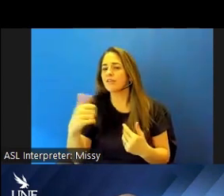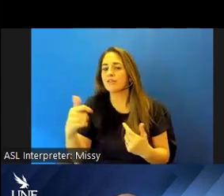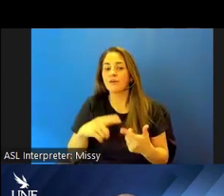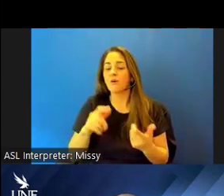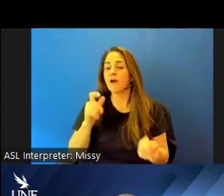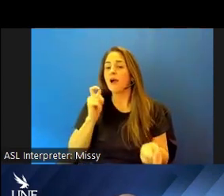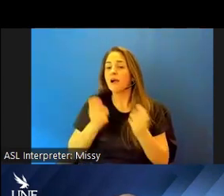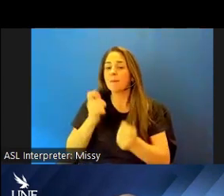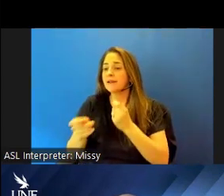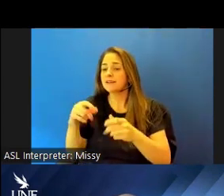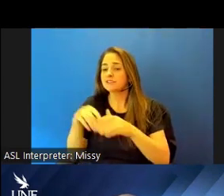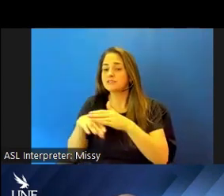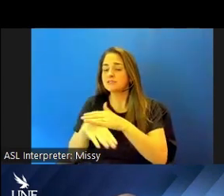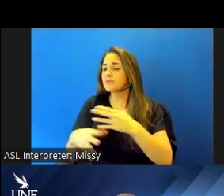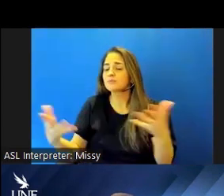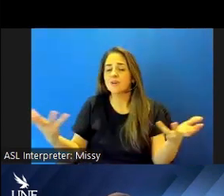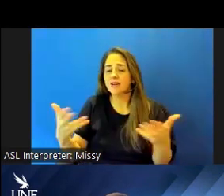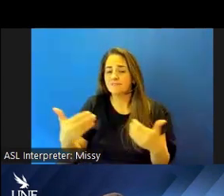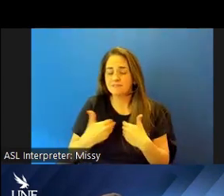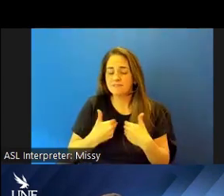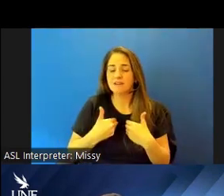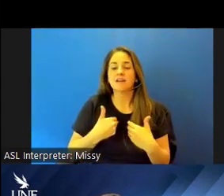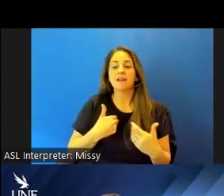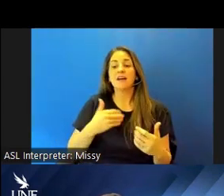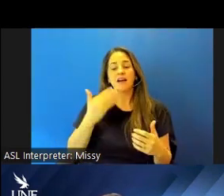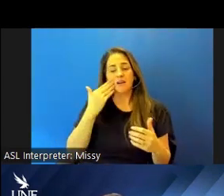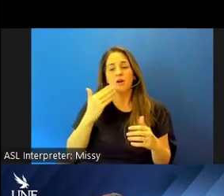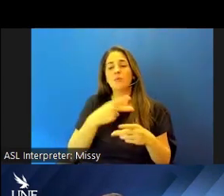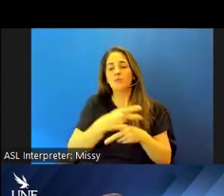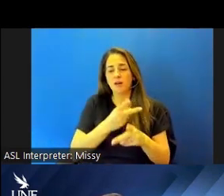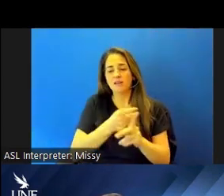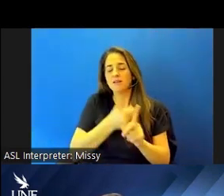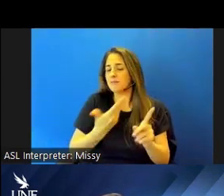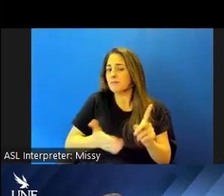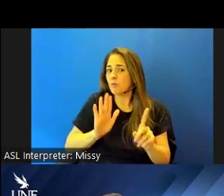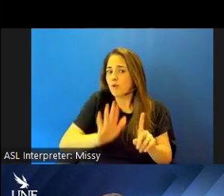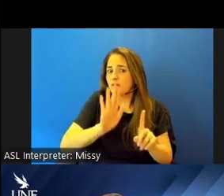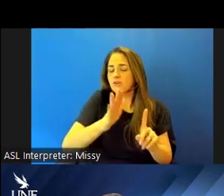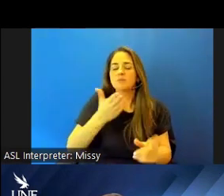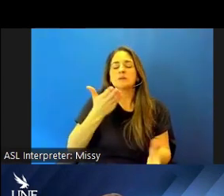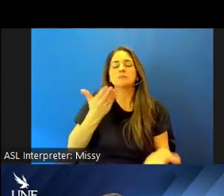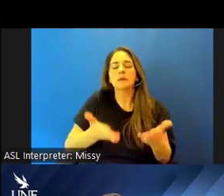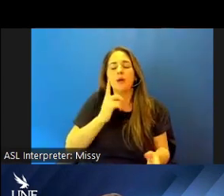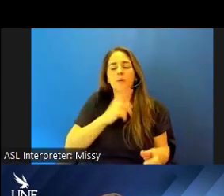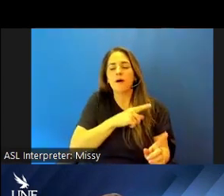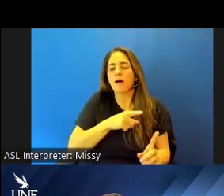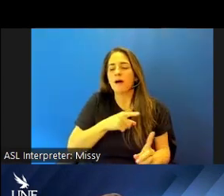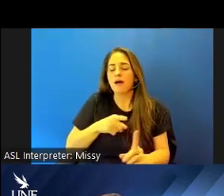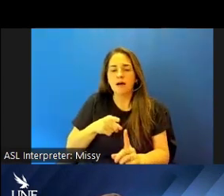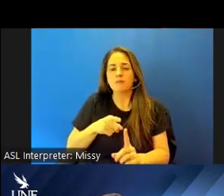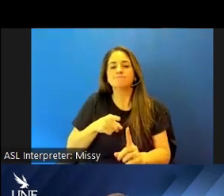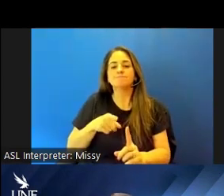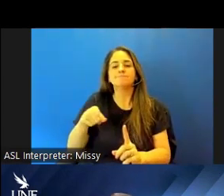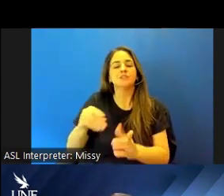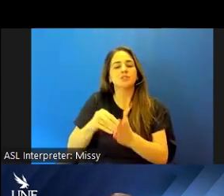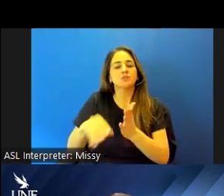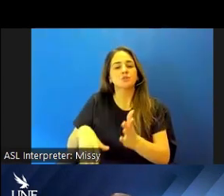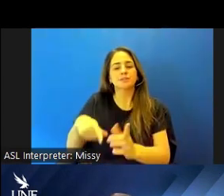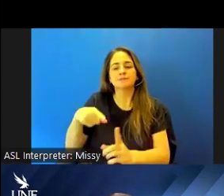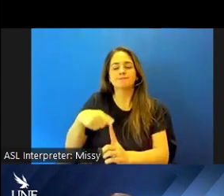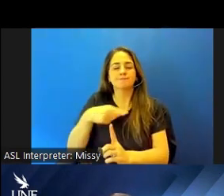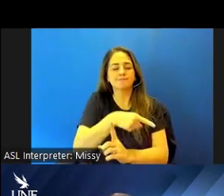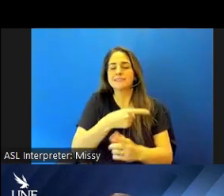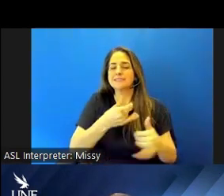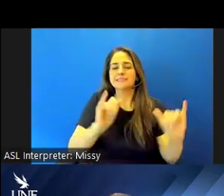as wonderful as every product company is, you are going to run into a situation at some point where you have a learner who that product just will not meet